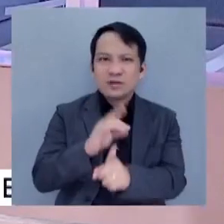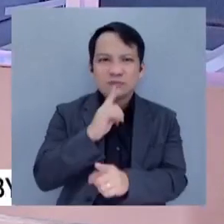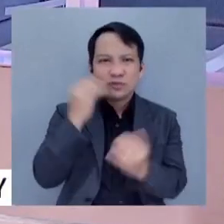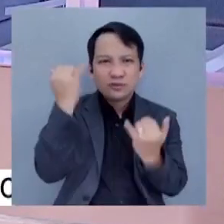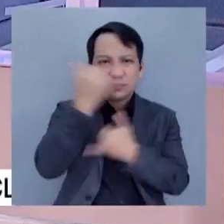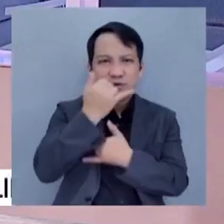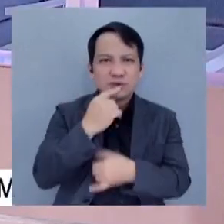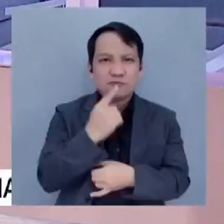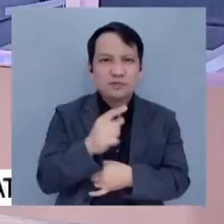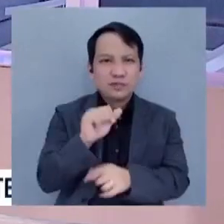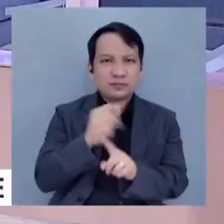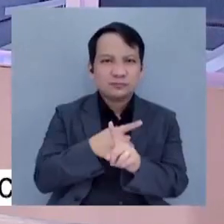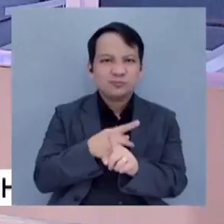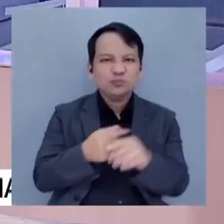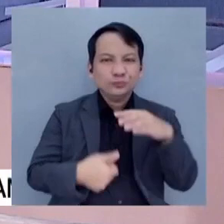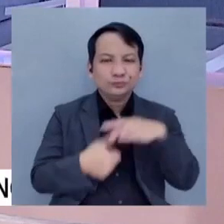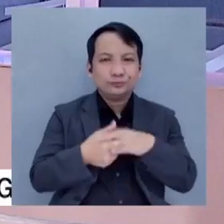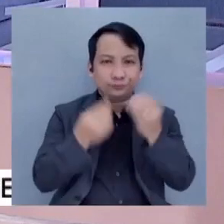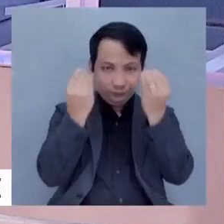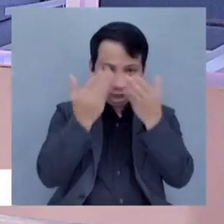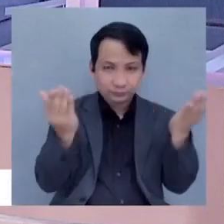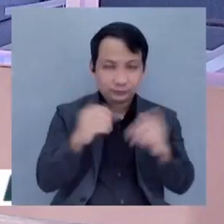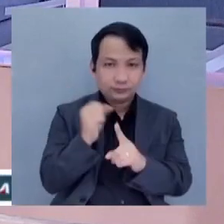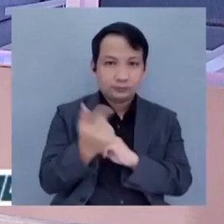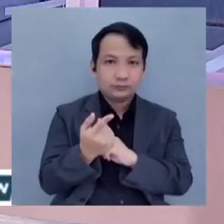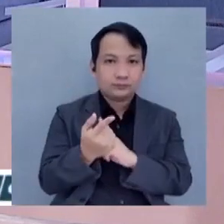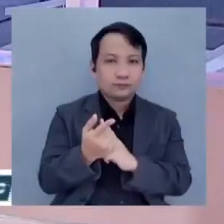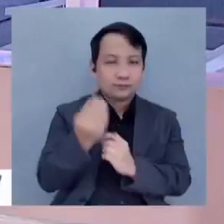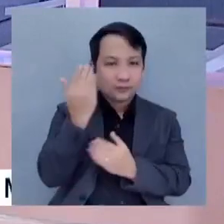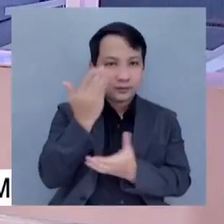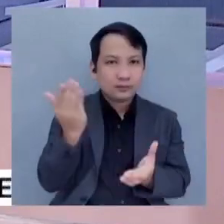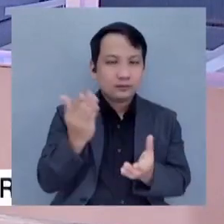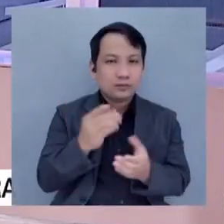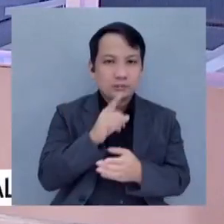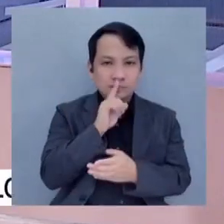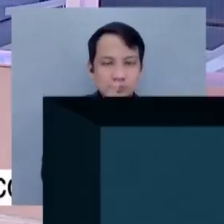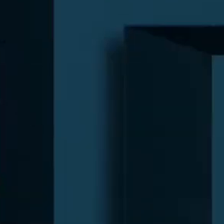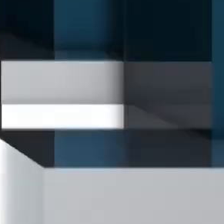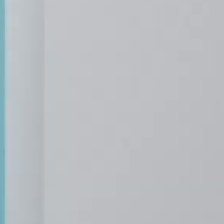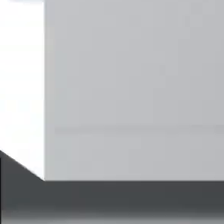was later revealed to be a social media stunt. Victoria Tulad reports.